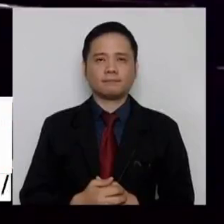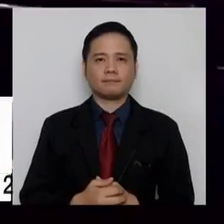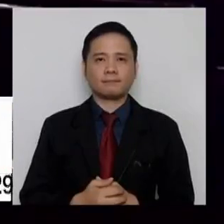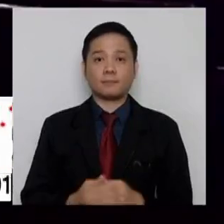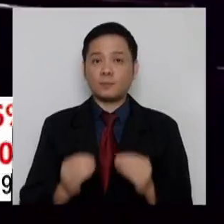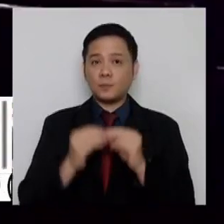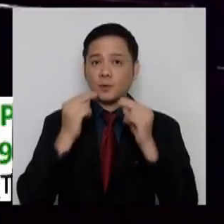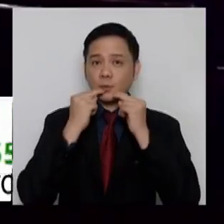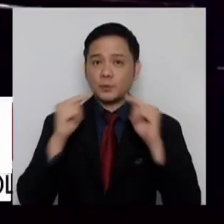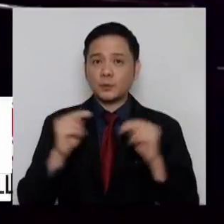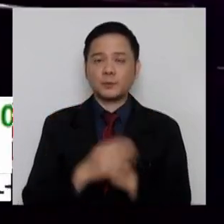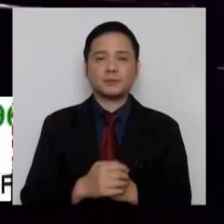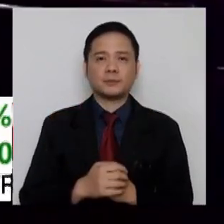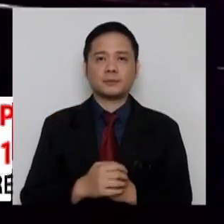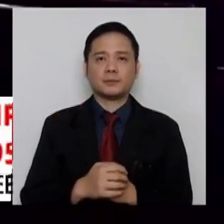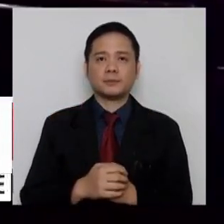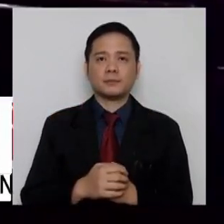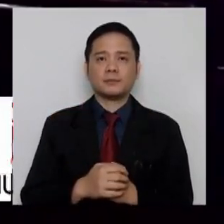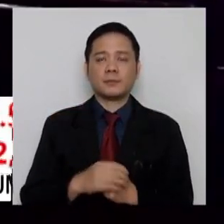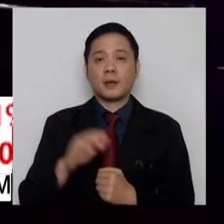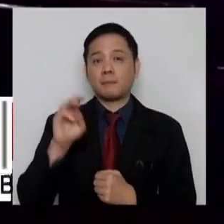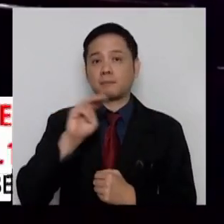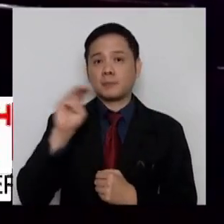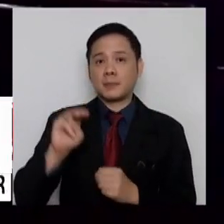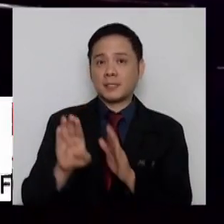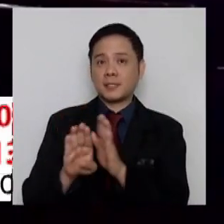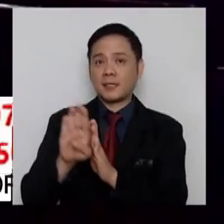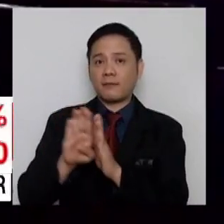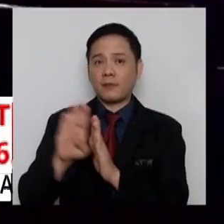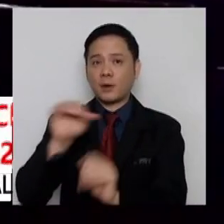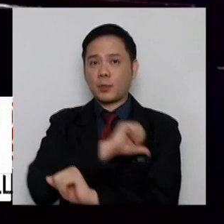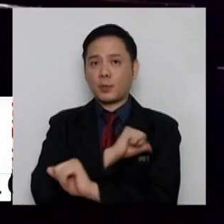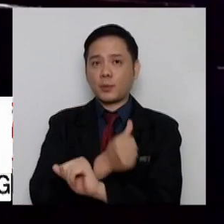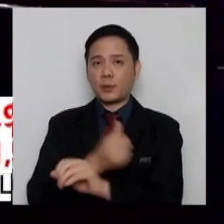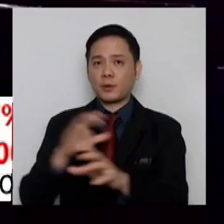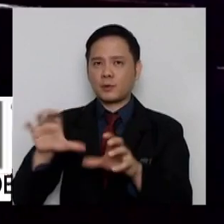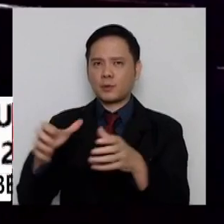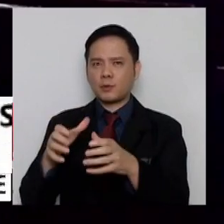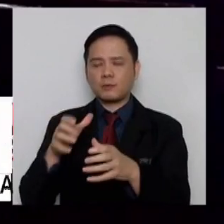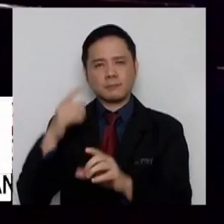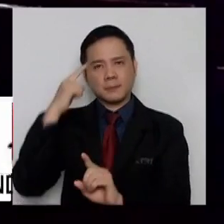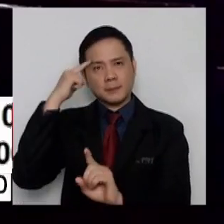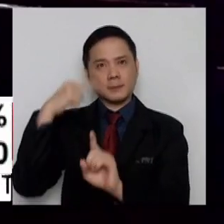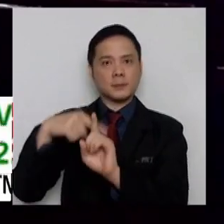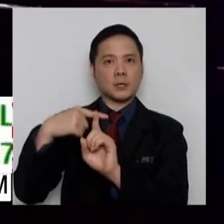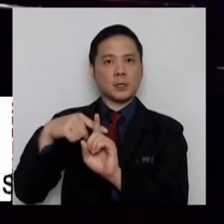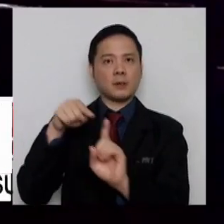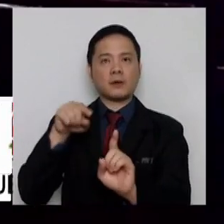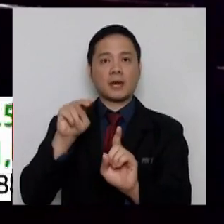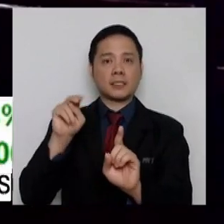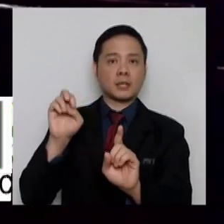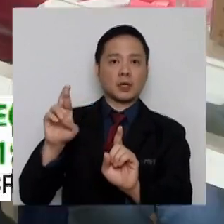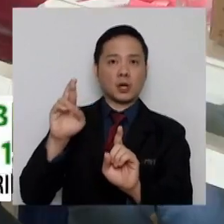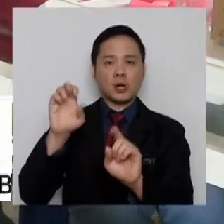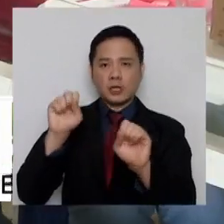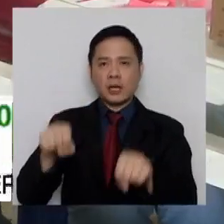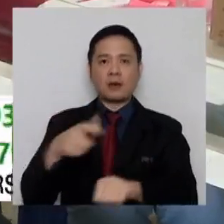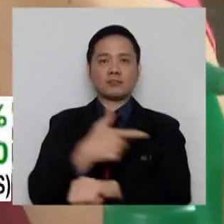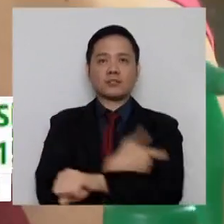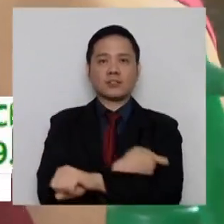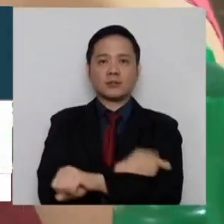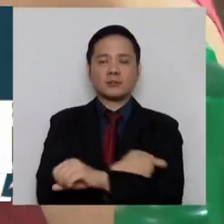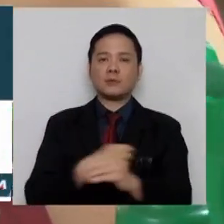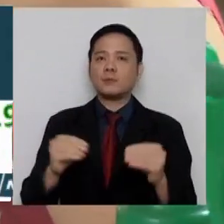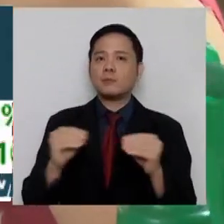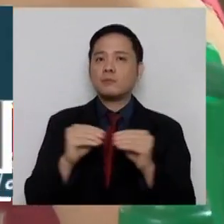More news now. The Metro Manila Development Authority optimistic the National Capital Region will be able to vaccinate more than